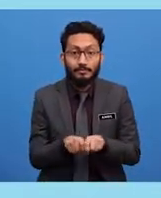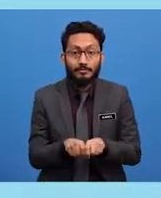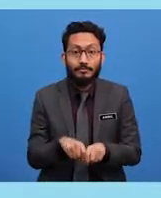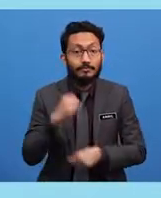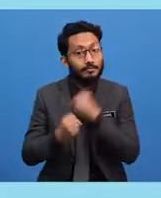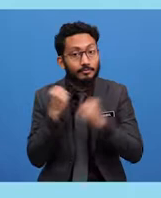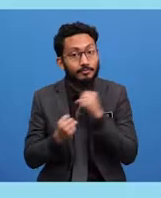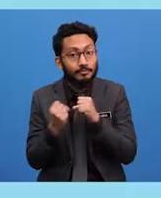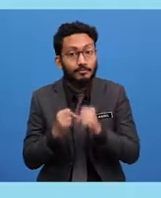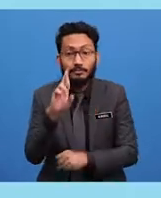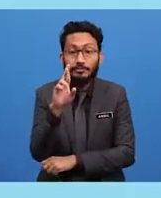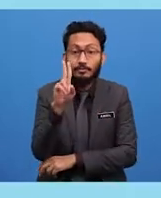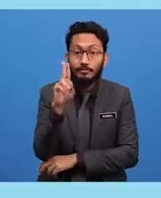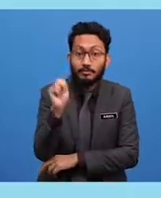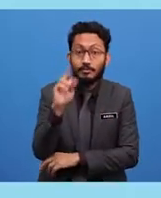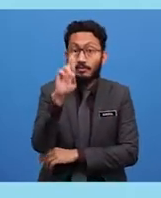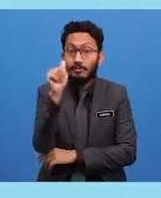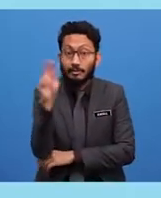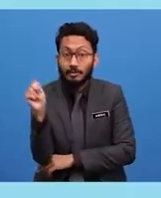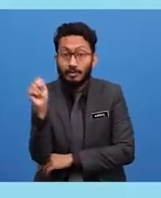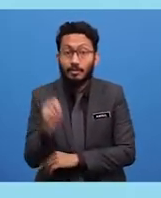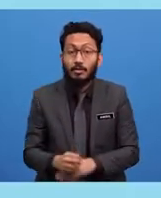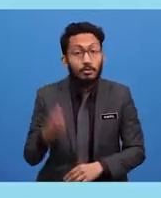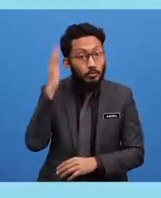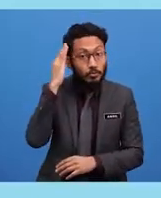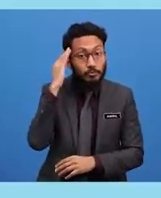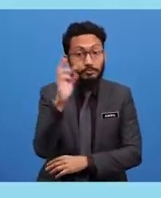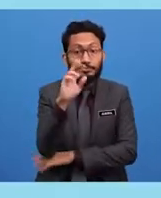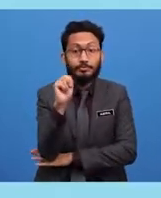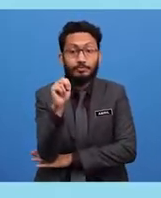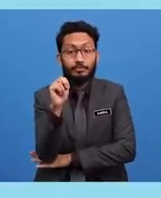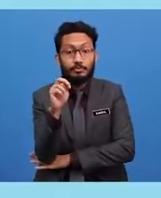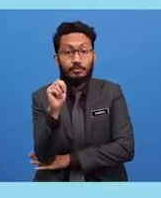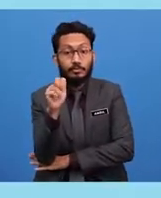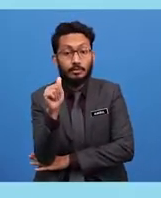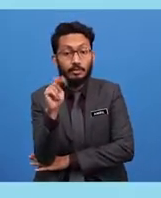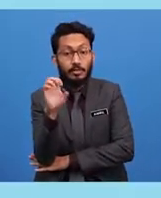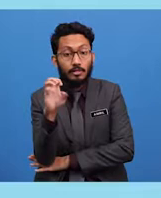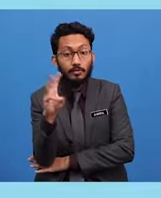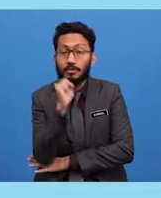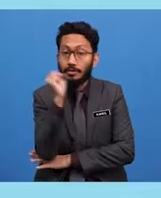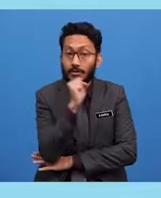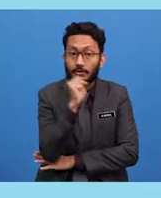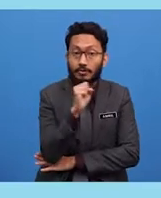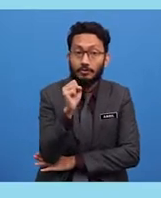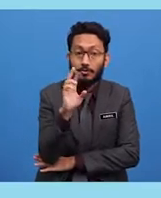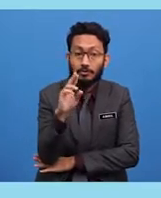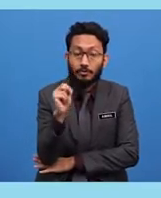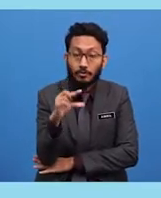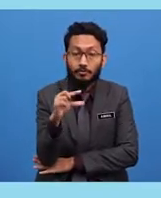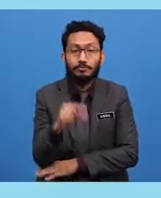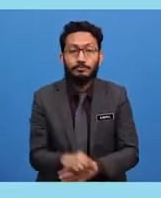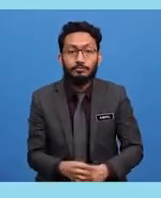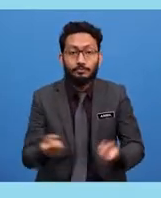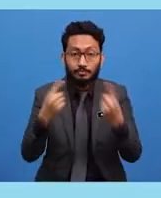ran, ride and rode, know and knew, sing and sung,